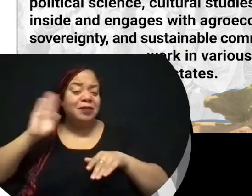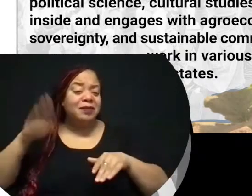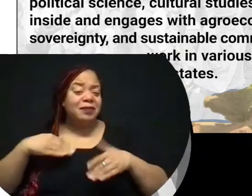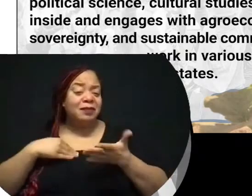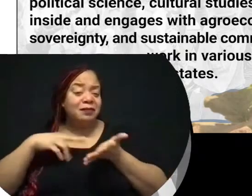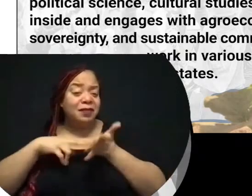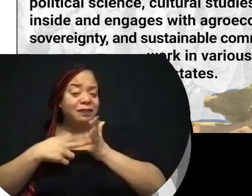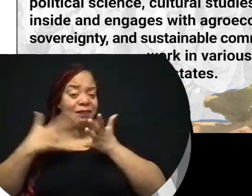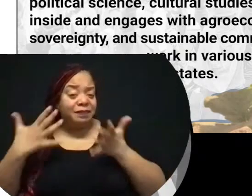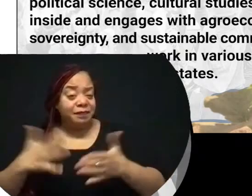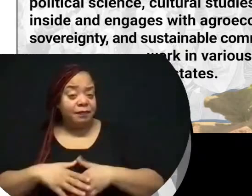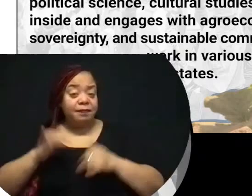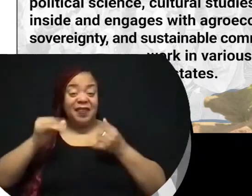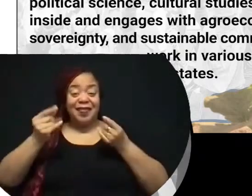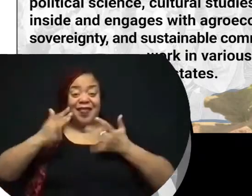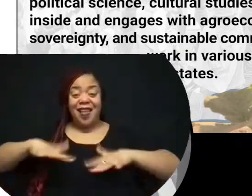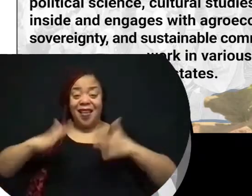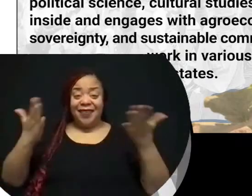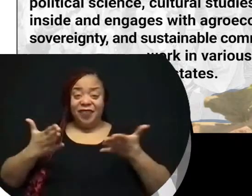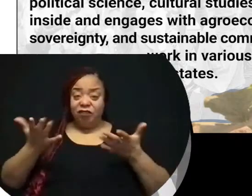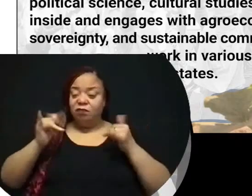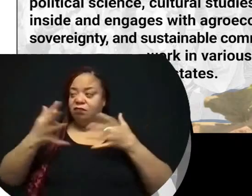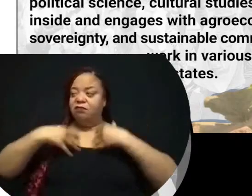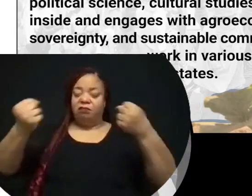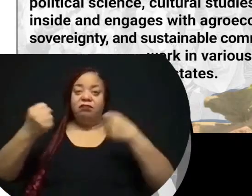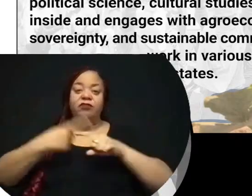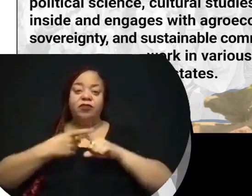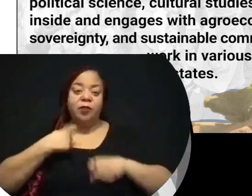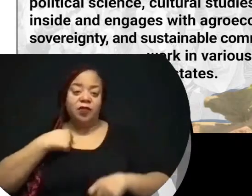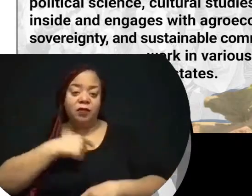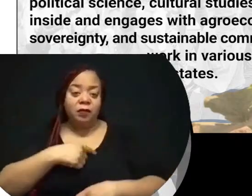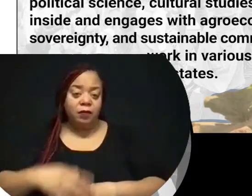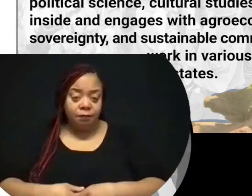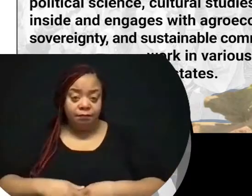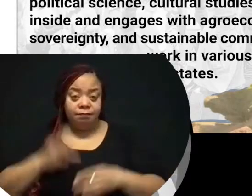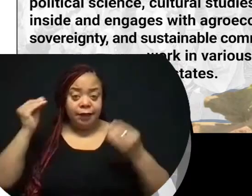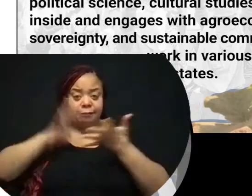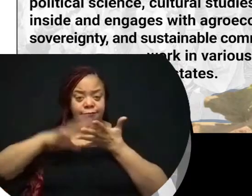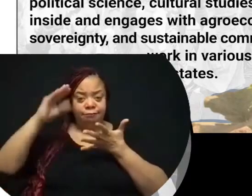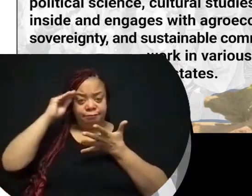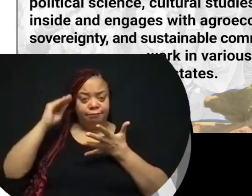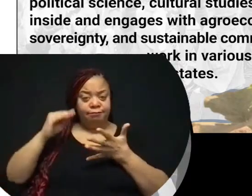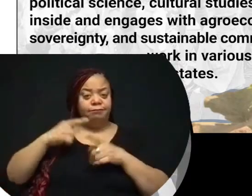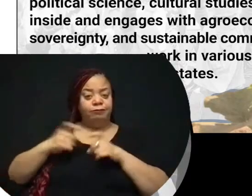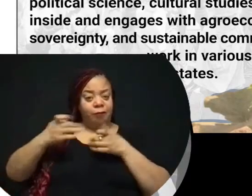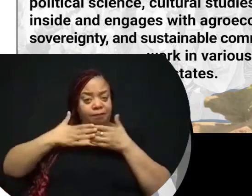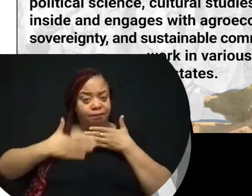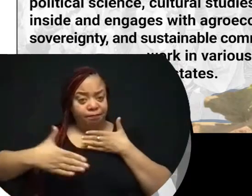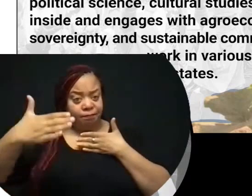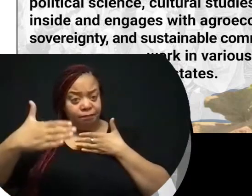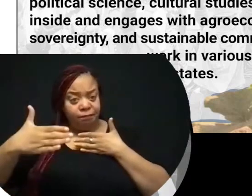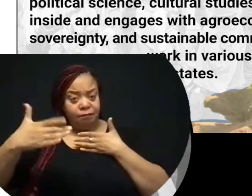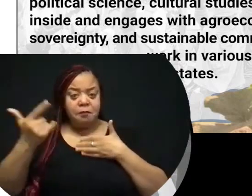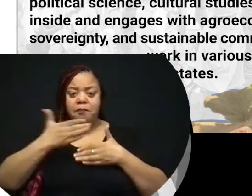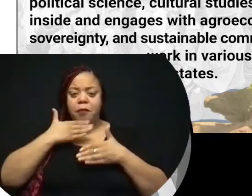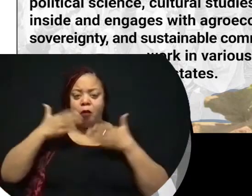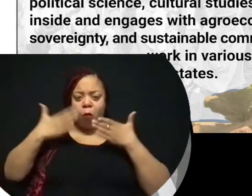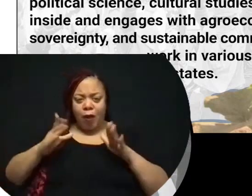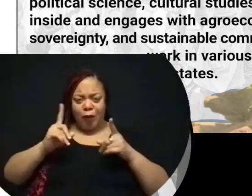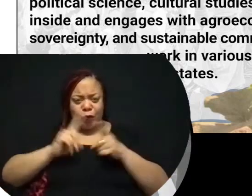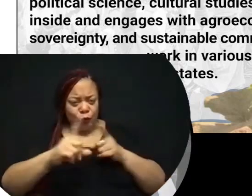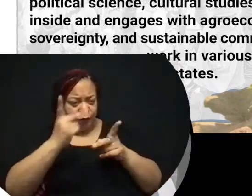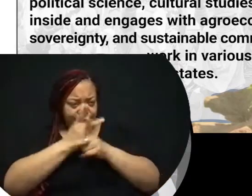produce natural resources that can sustain not just humans, but non-human living things as well. And in